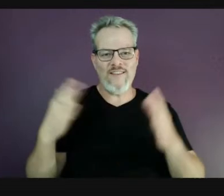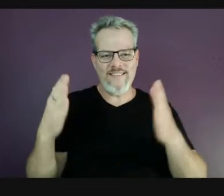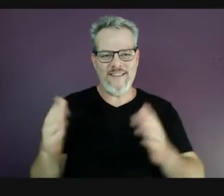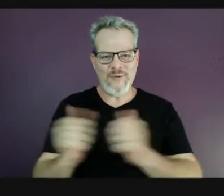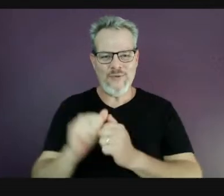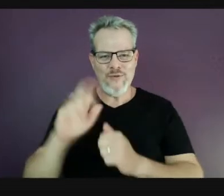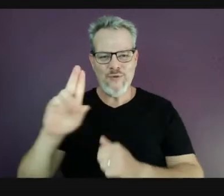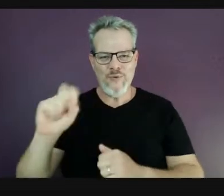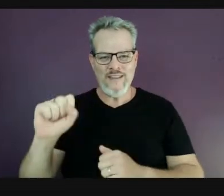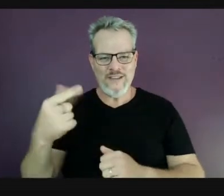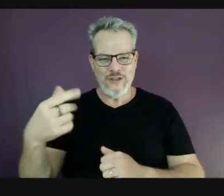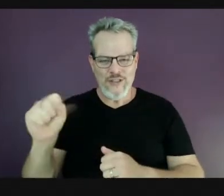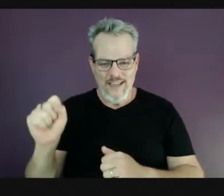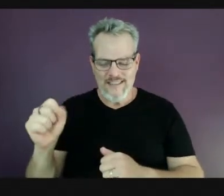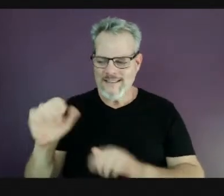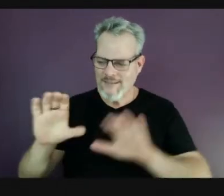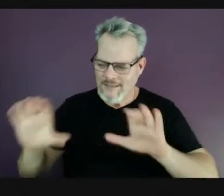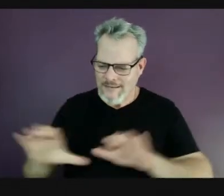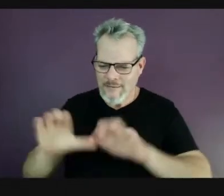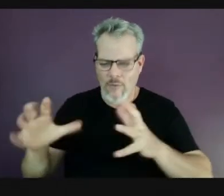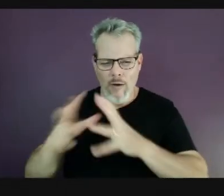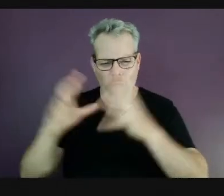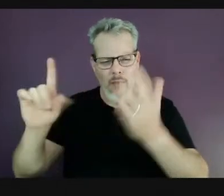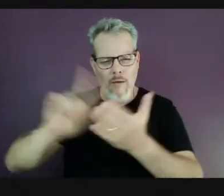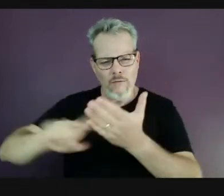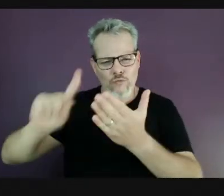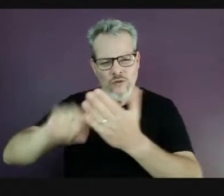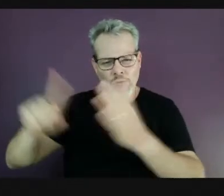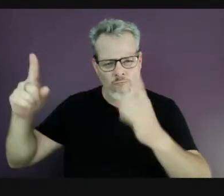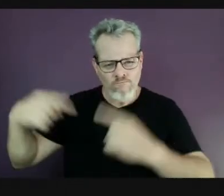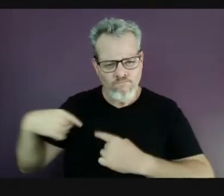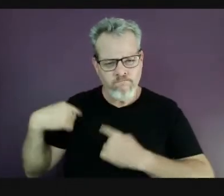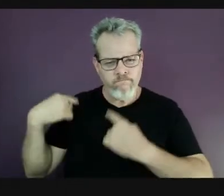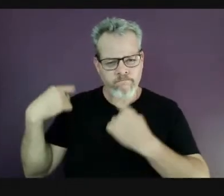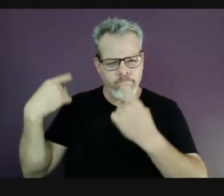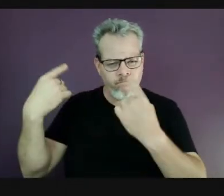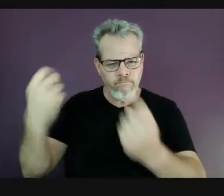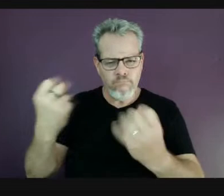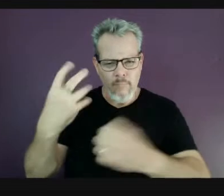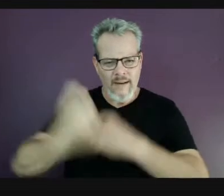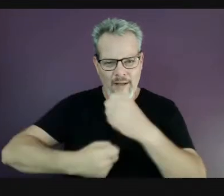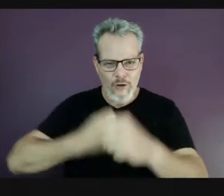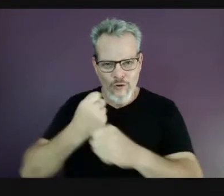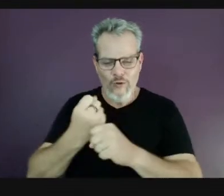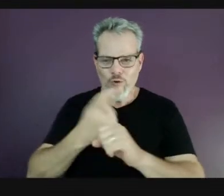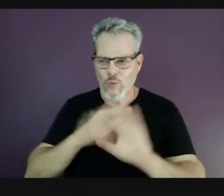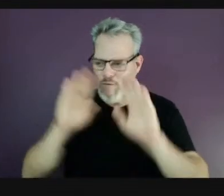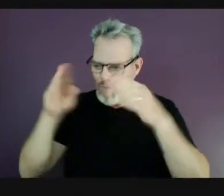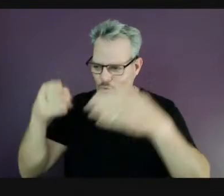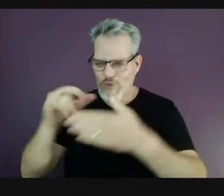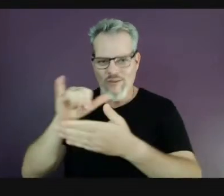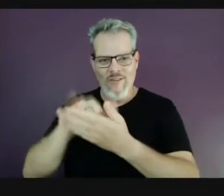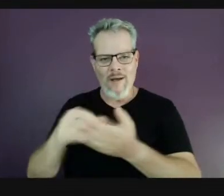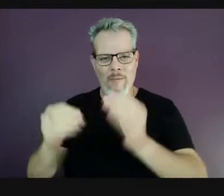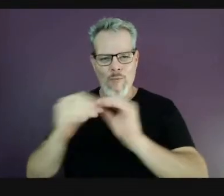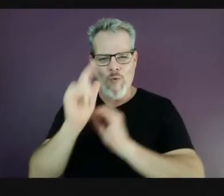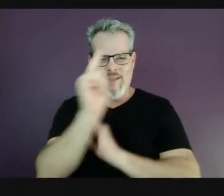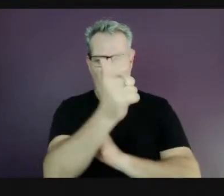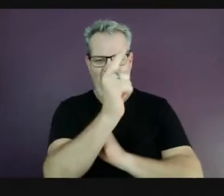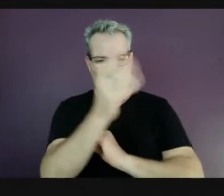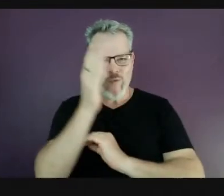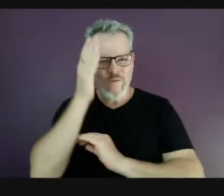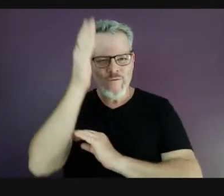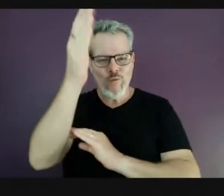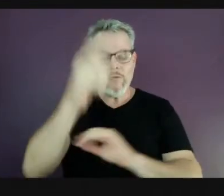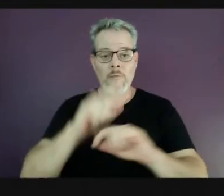research of his that he's done over the years. I think we maybe will come back to focus on that at some point in the future here. But just want to give